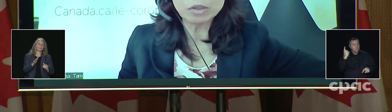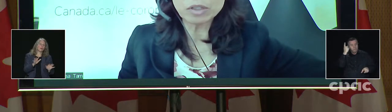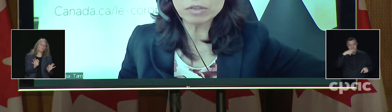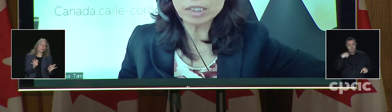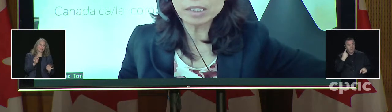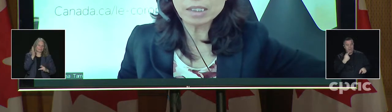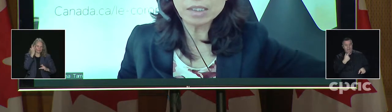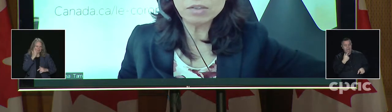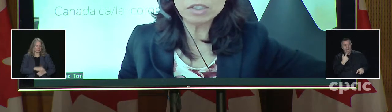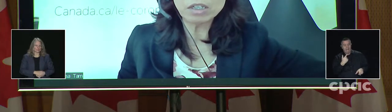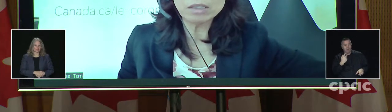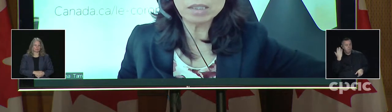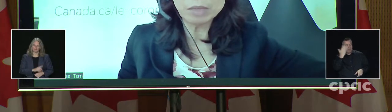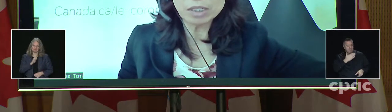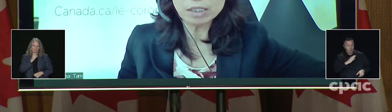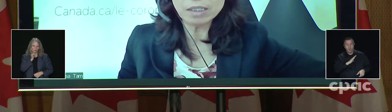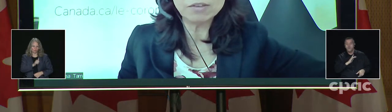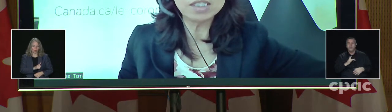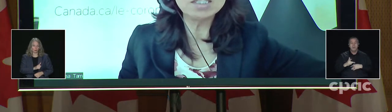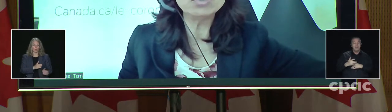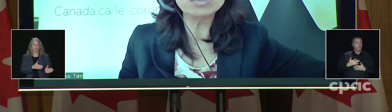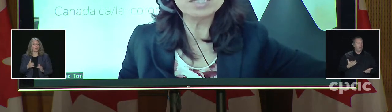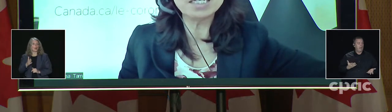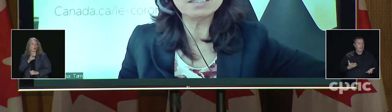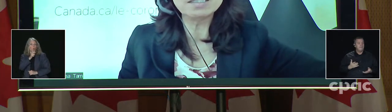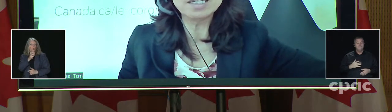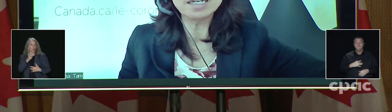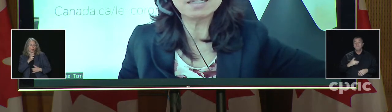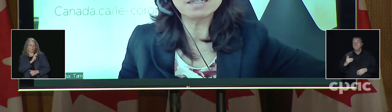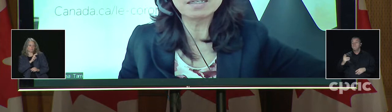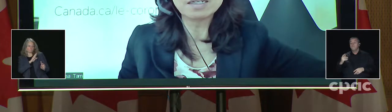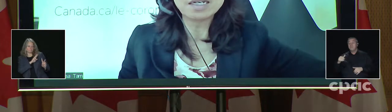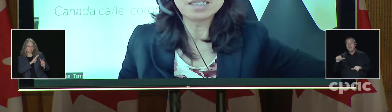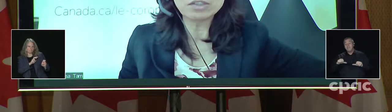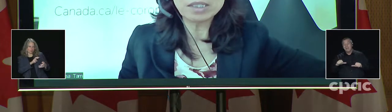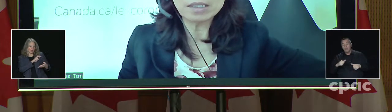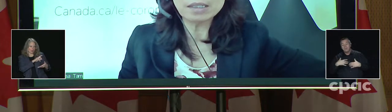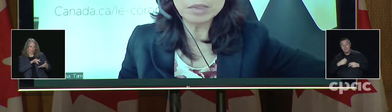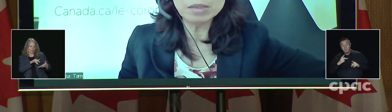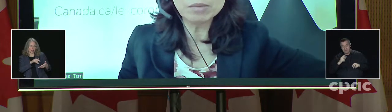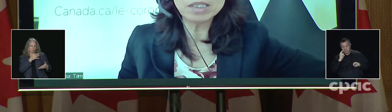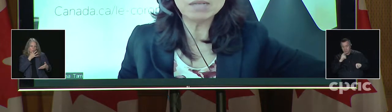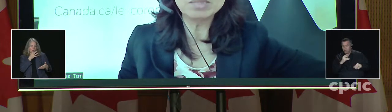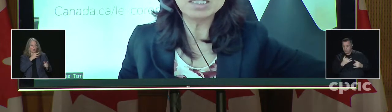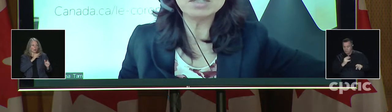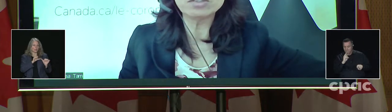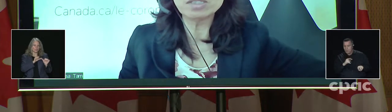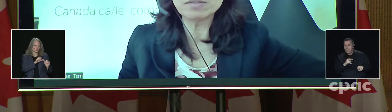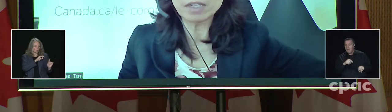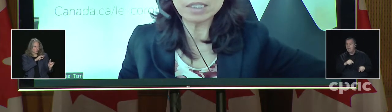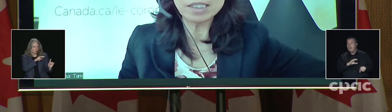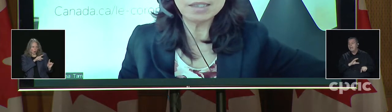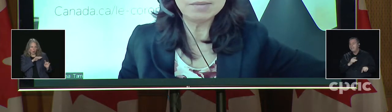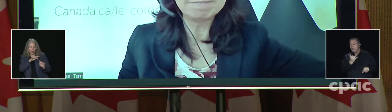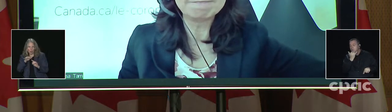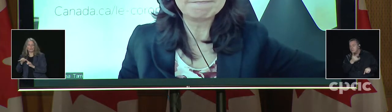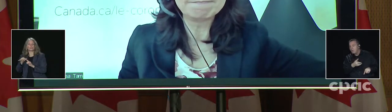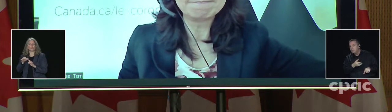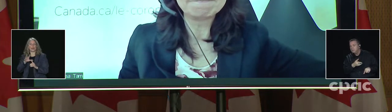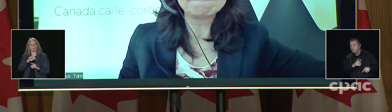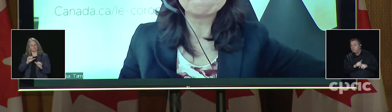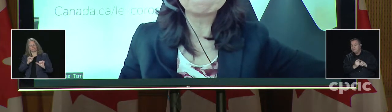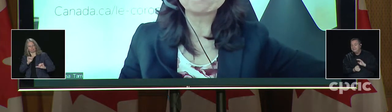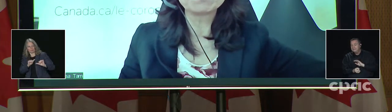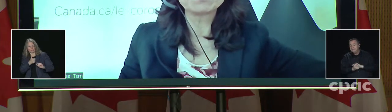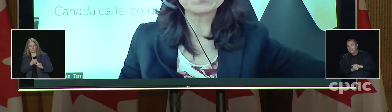and laboratories continue to closely monitor for additional cases in Canada and to assess symptoms and potential severity.